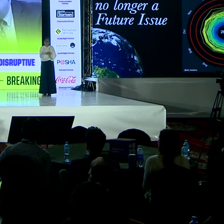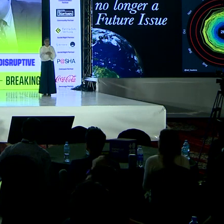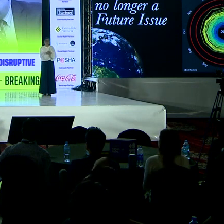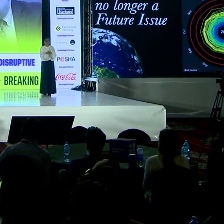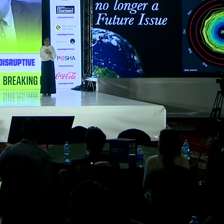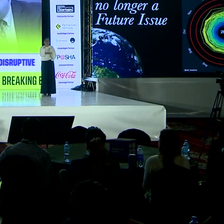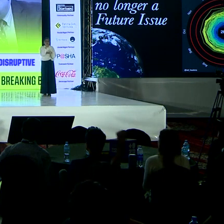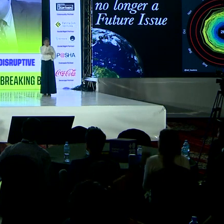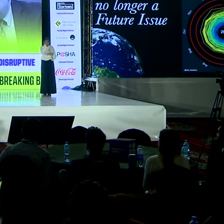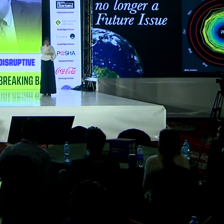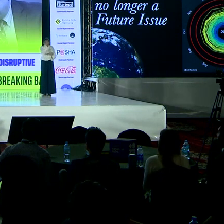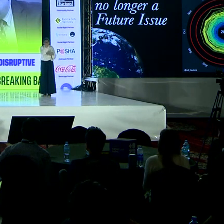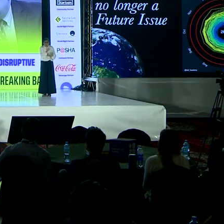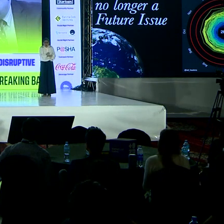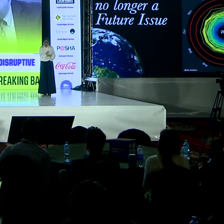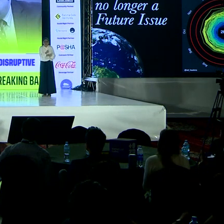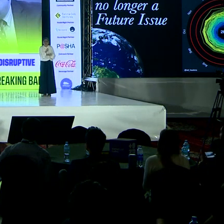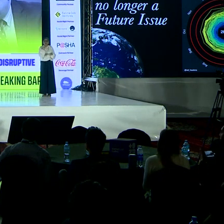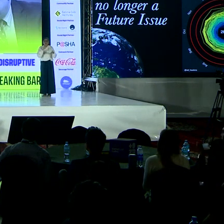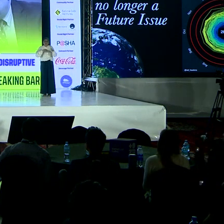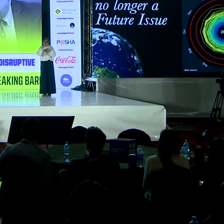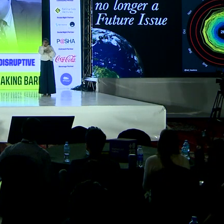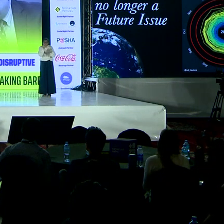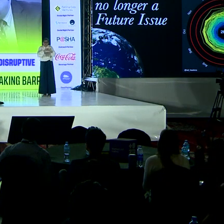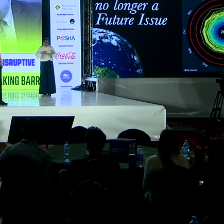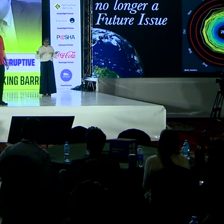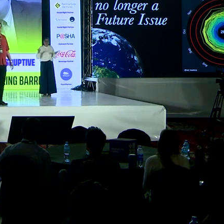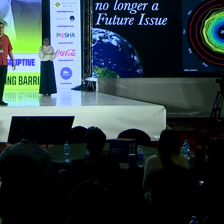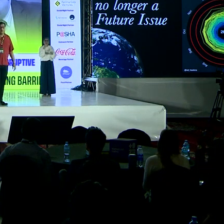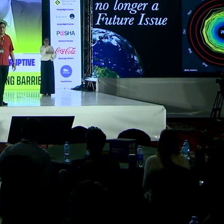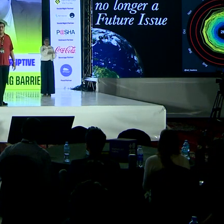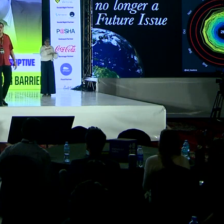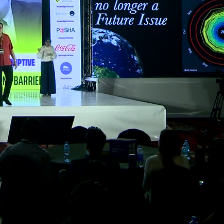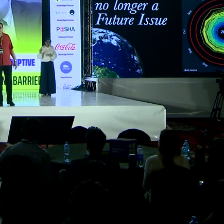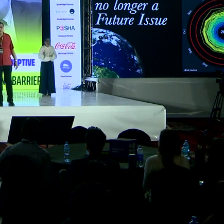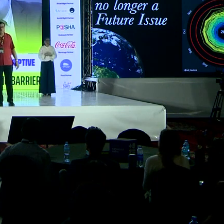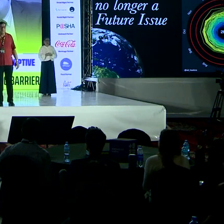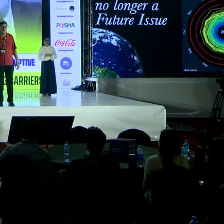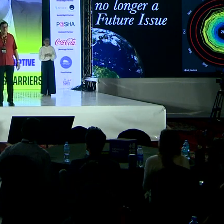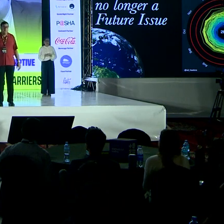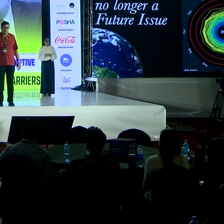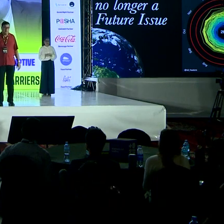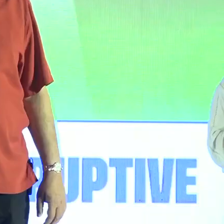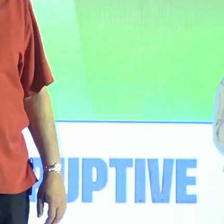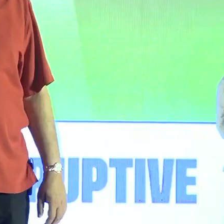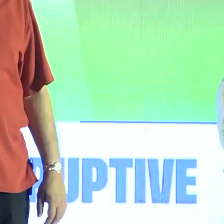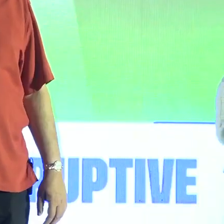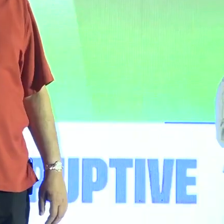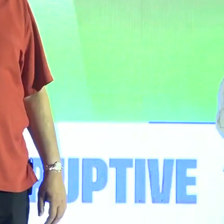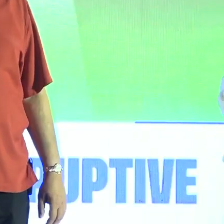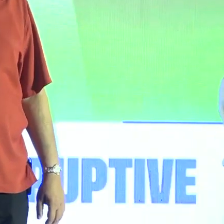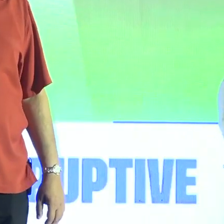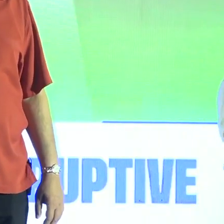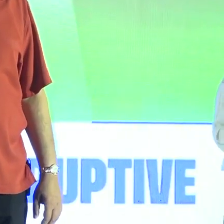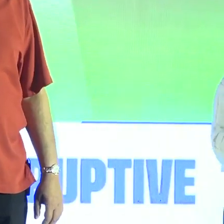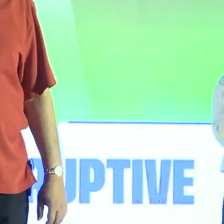of barrier sciences telling us ki inko break karoge to ye jo flood hai doesn't become sort of an unusual event. It becomes the norm. This is